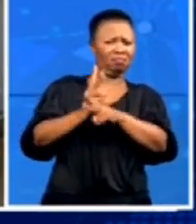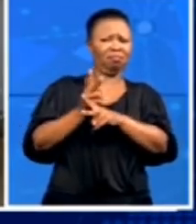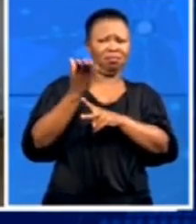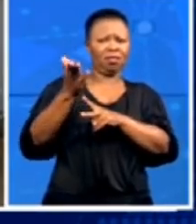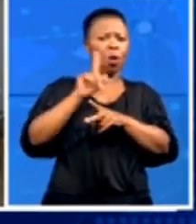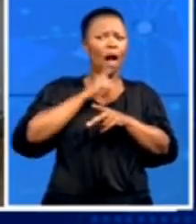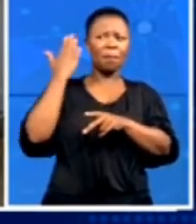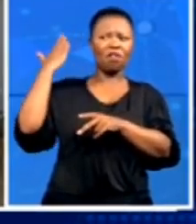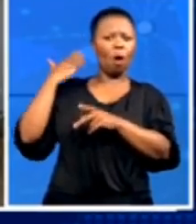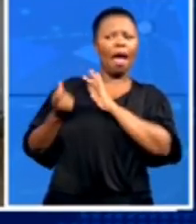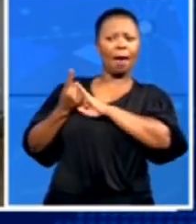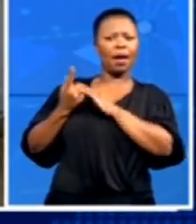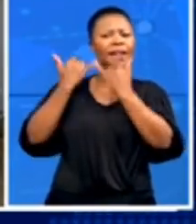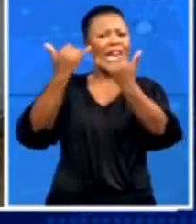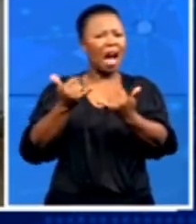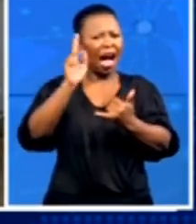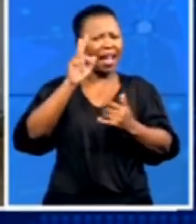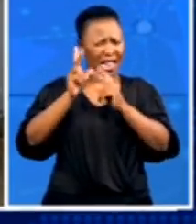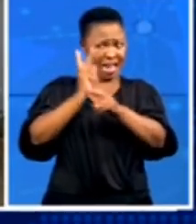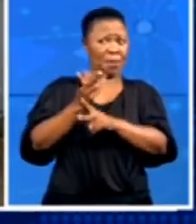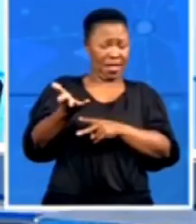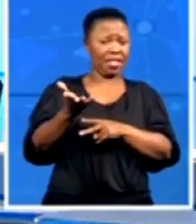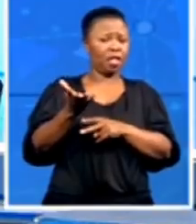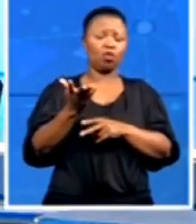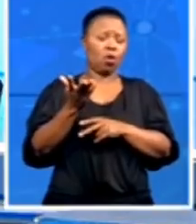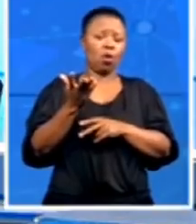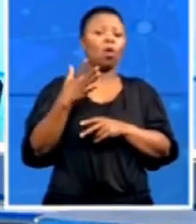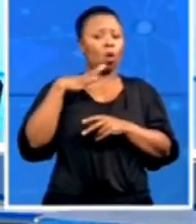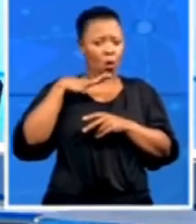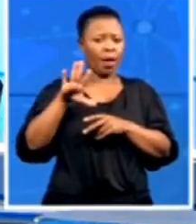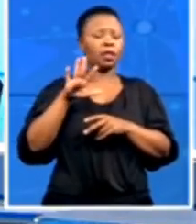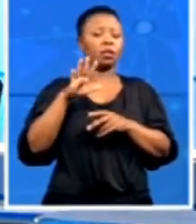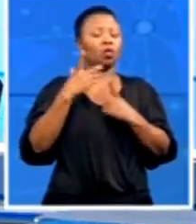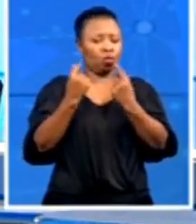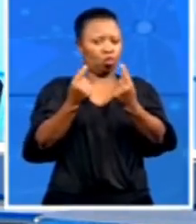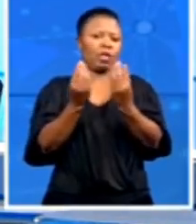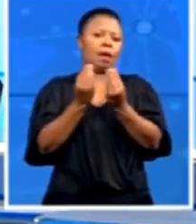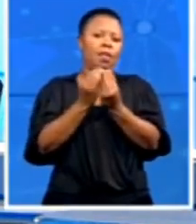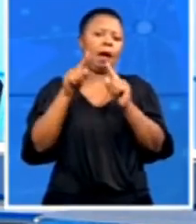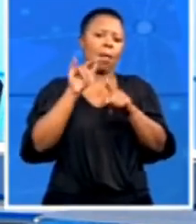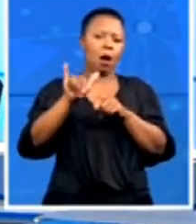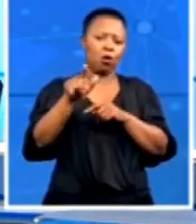obviously there will have to be action taken. Well,